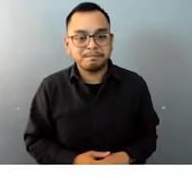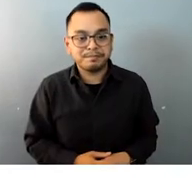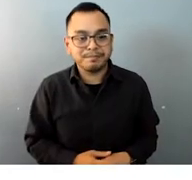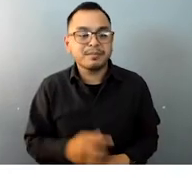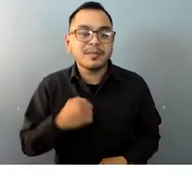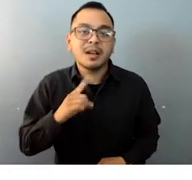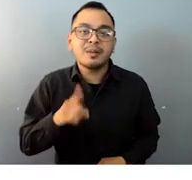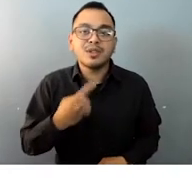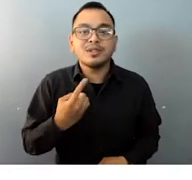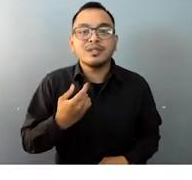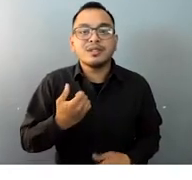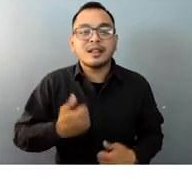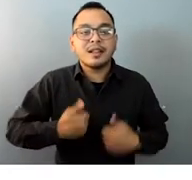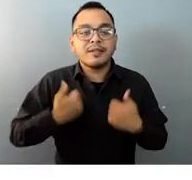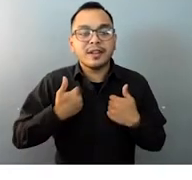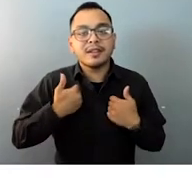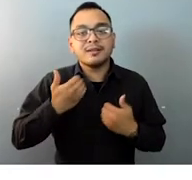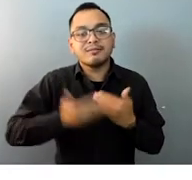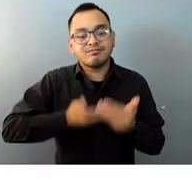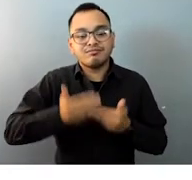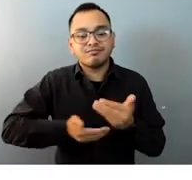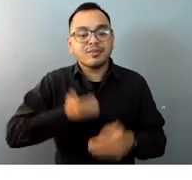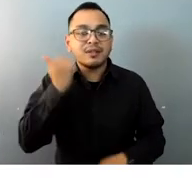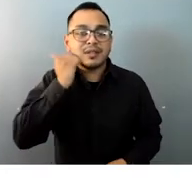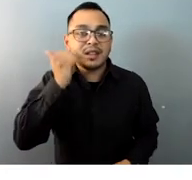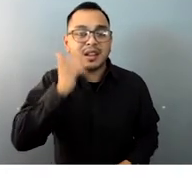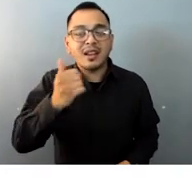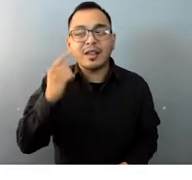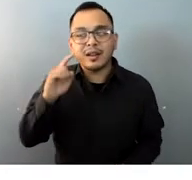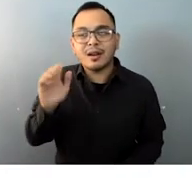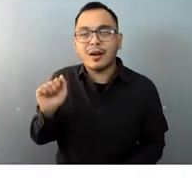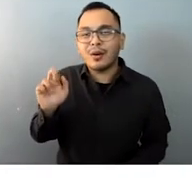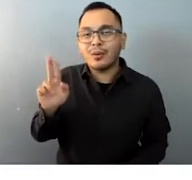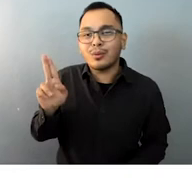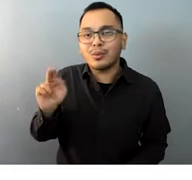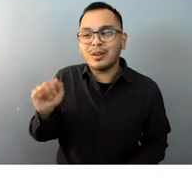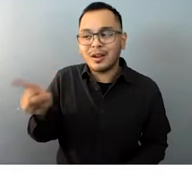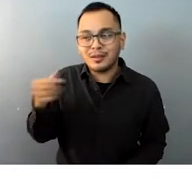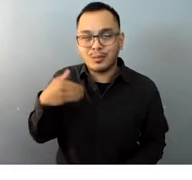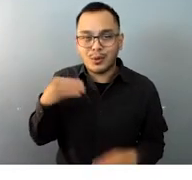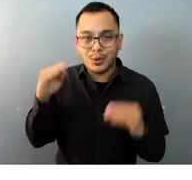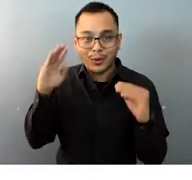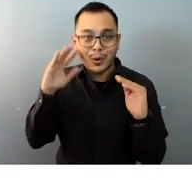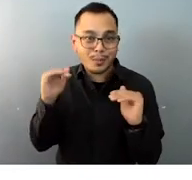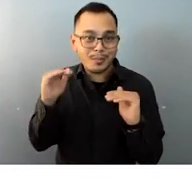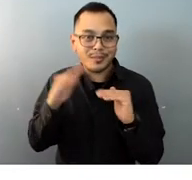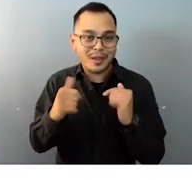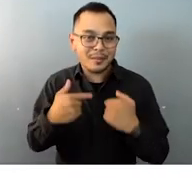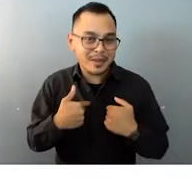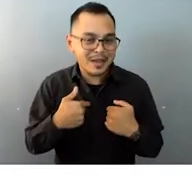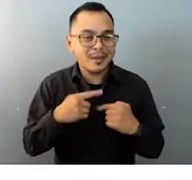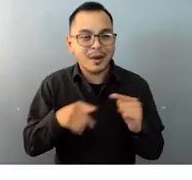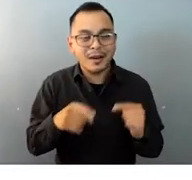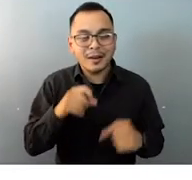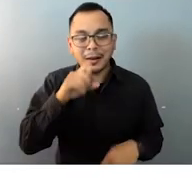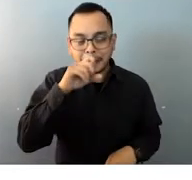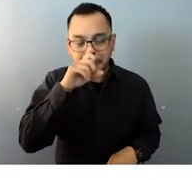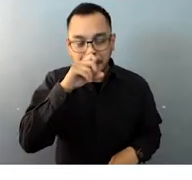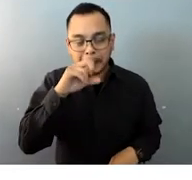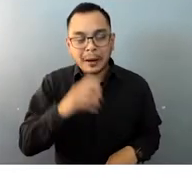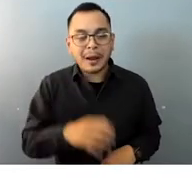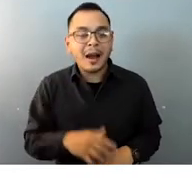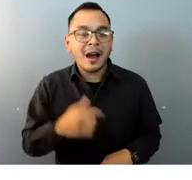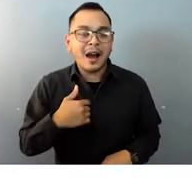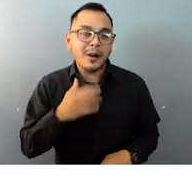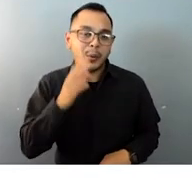I don't know what to say. I'm just living day to day. I think Aruna is maybe more hopeful than I am at